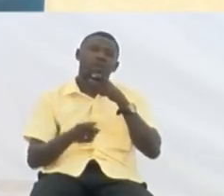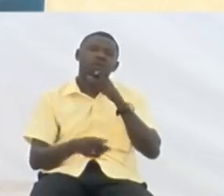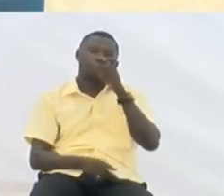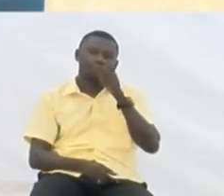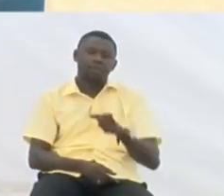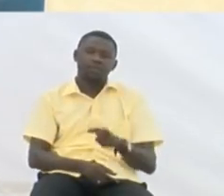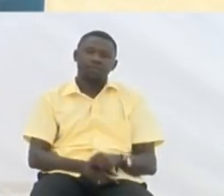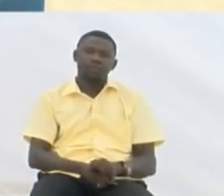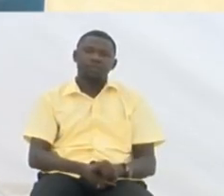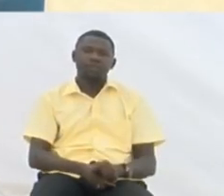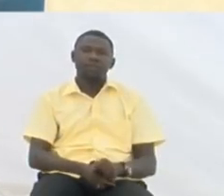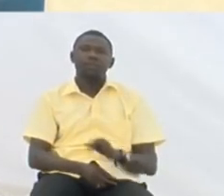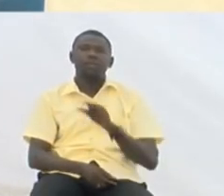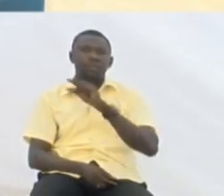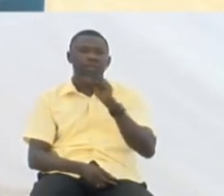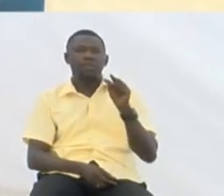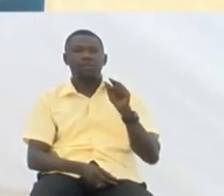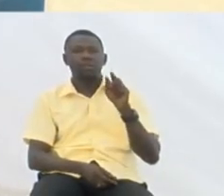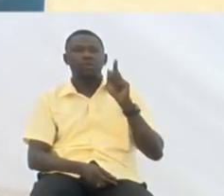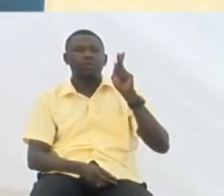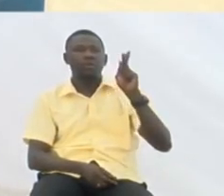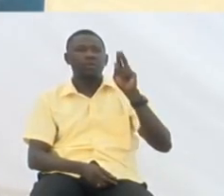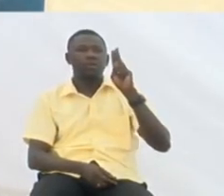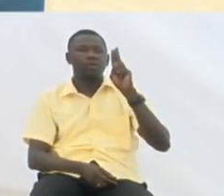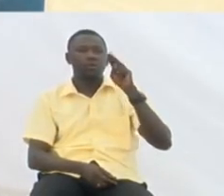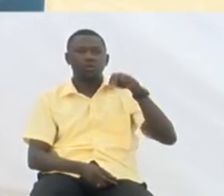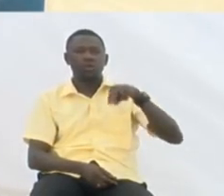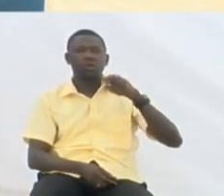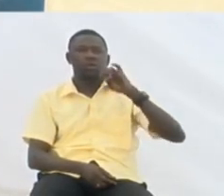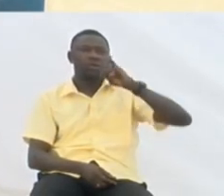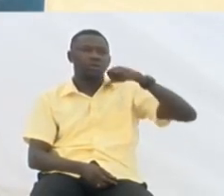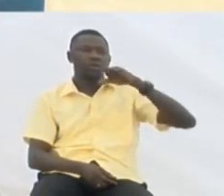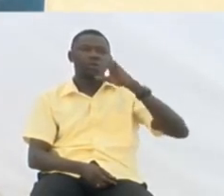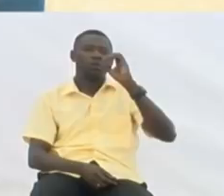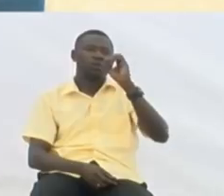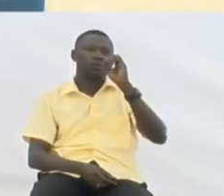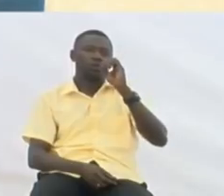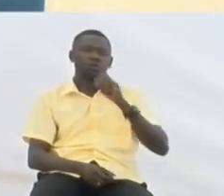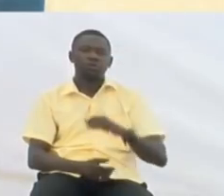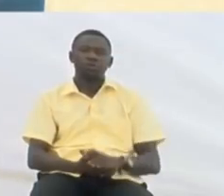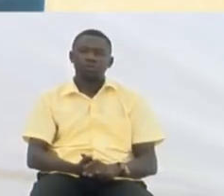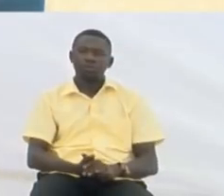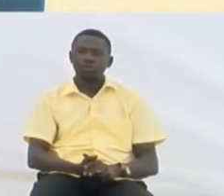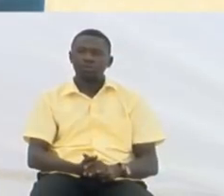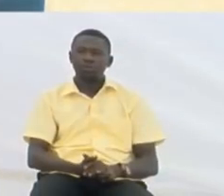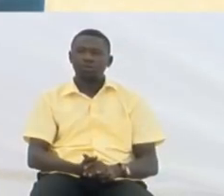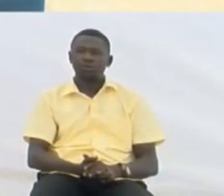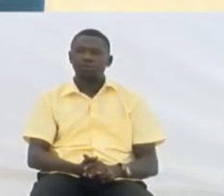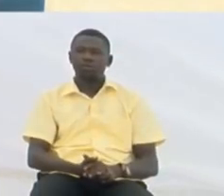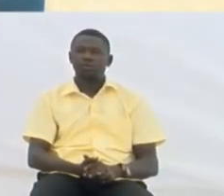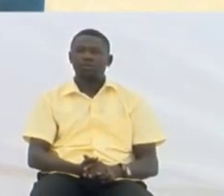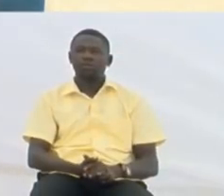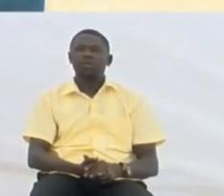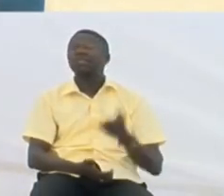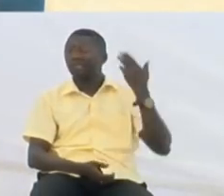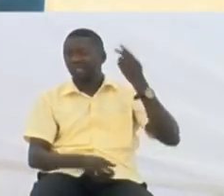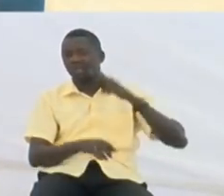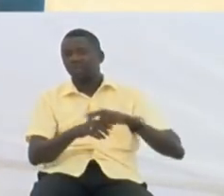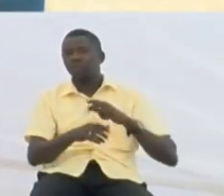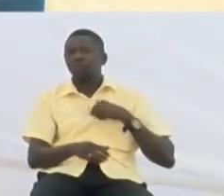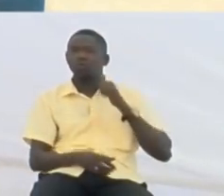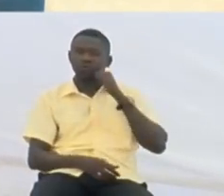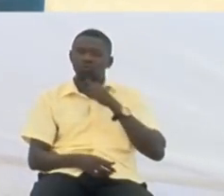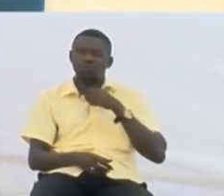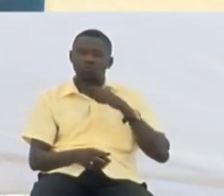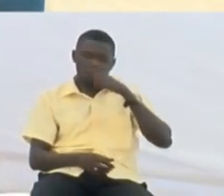Walamur kunjoti. Walen? Kunjo. He was kunjo. Niwato ni wakadokuoke. At that